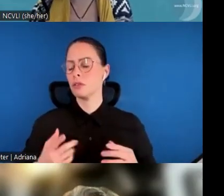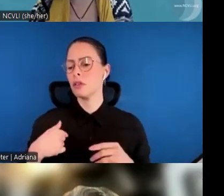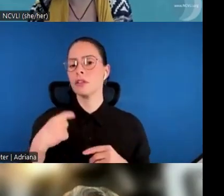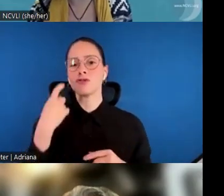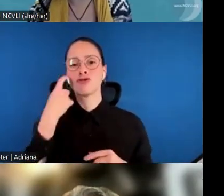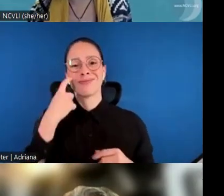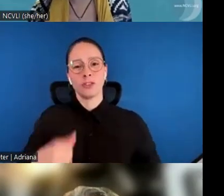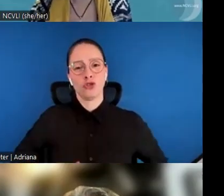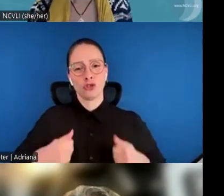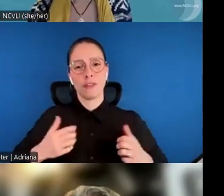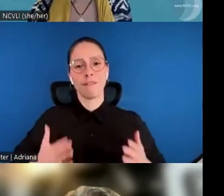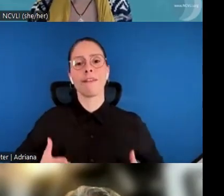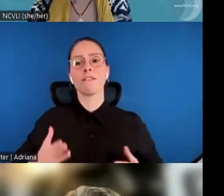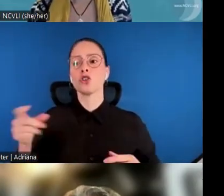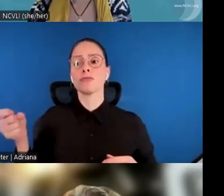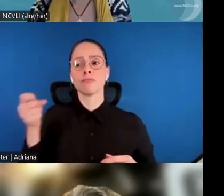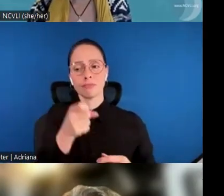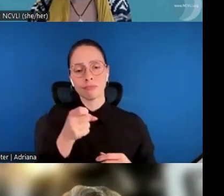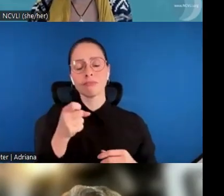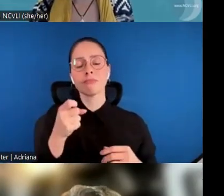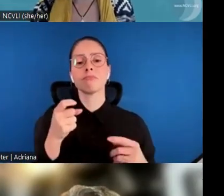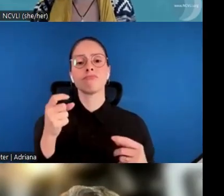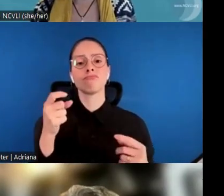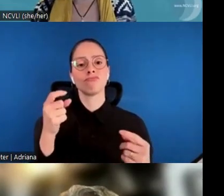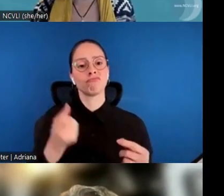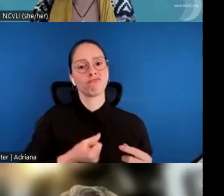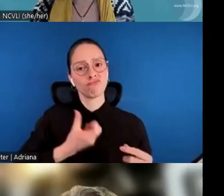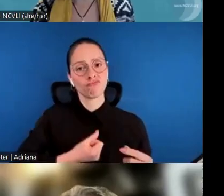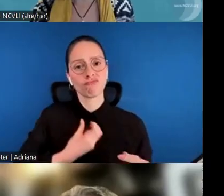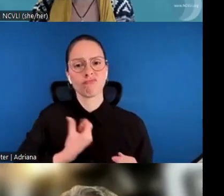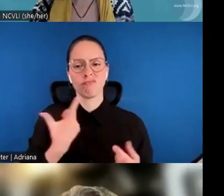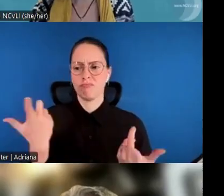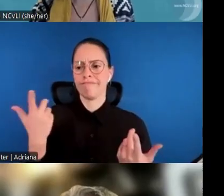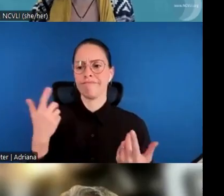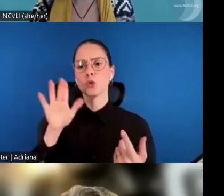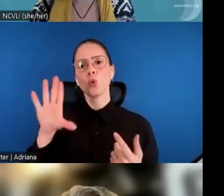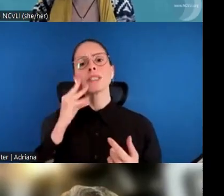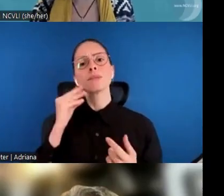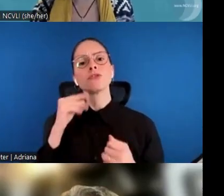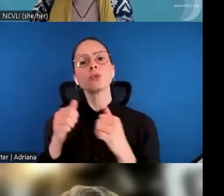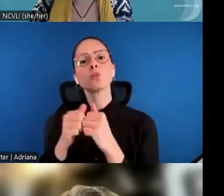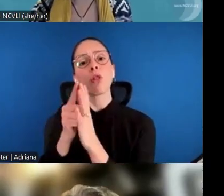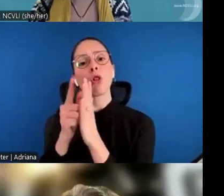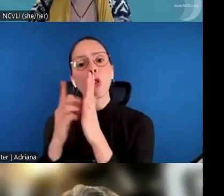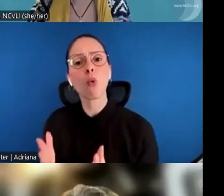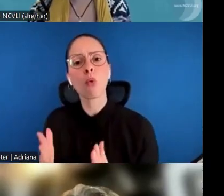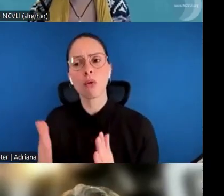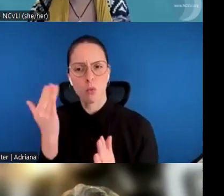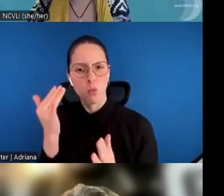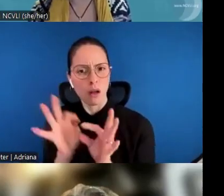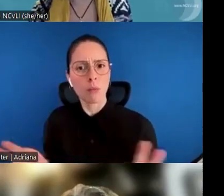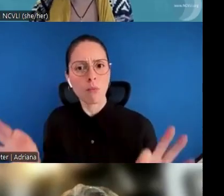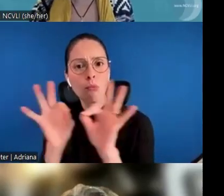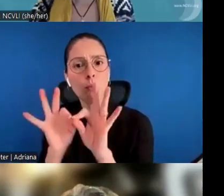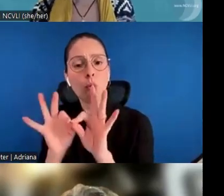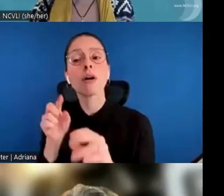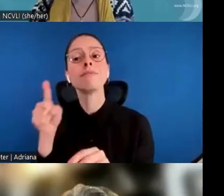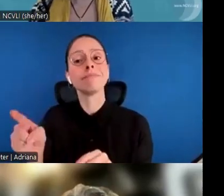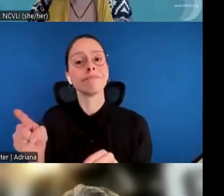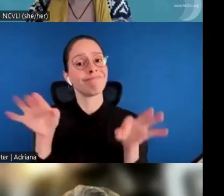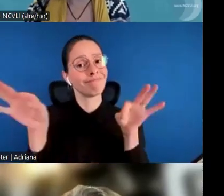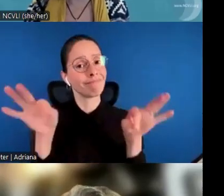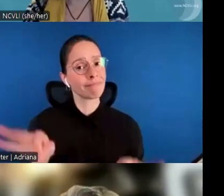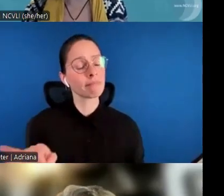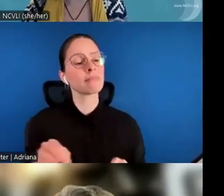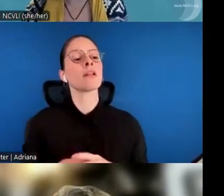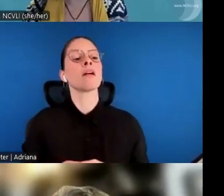us and Nova. What was it like having a lawyer? Why does having a lawyer matter? And she shared, when we went